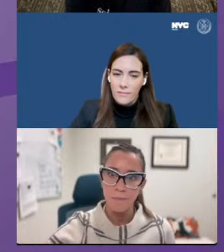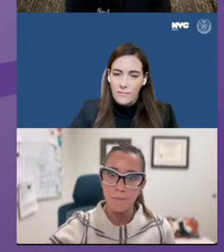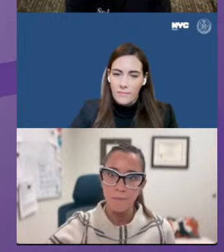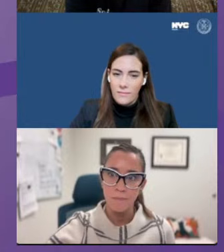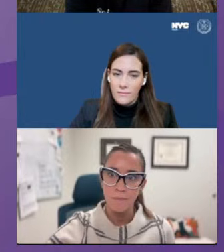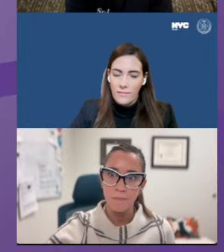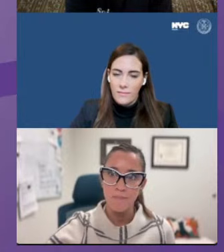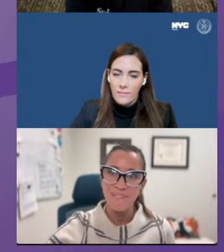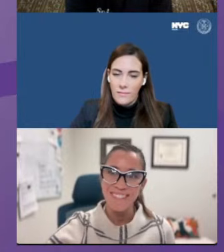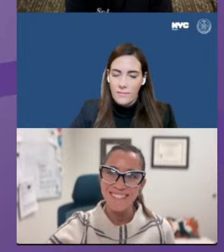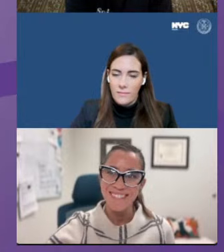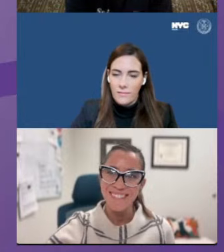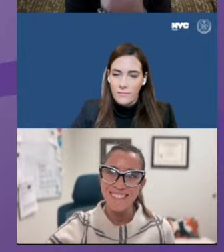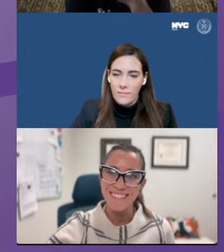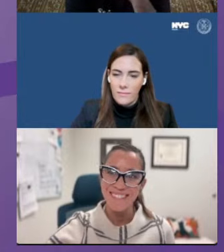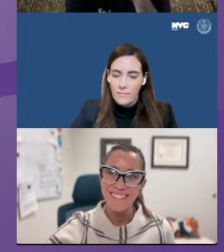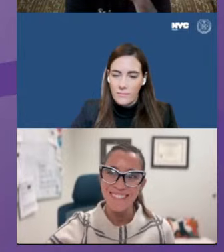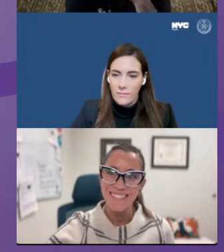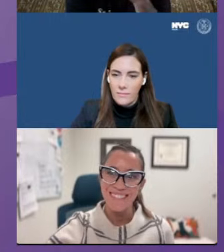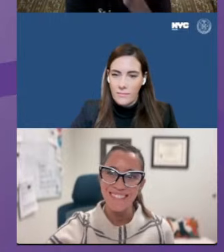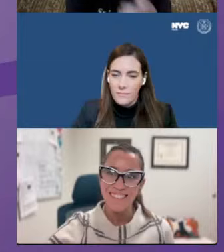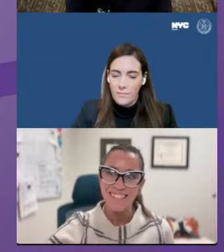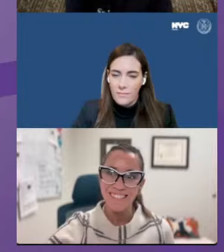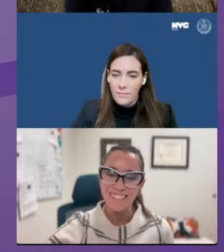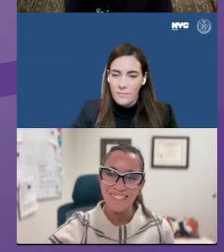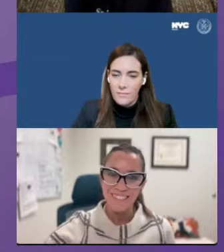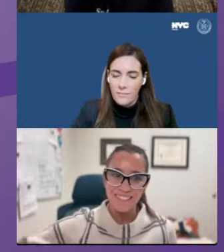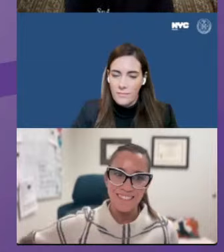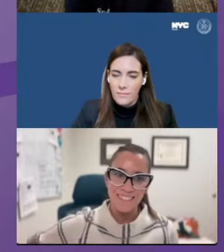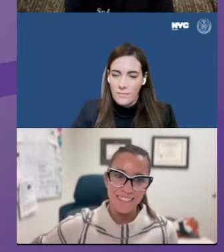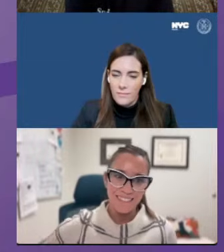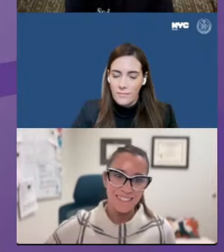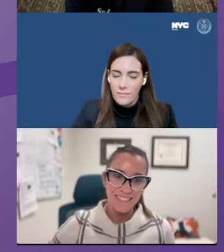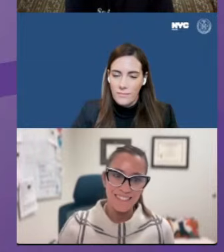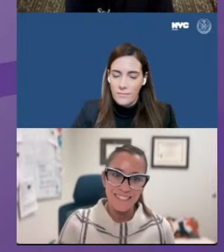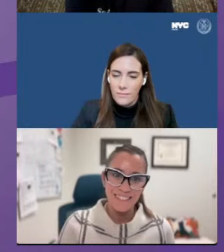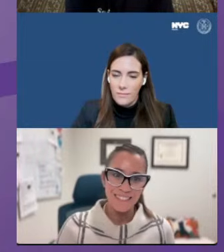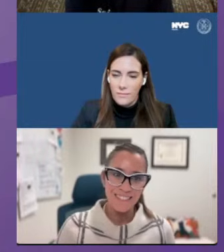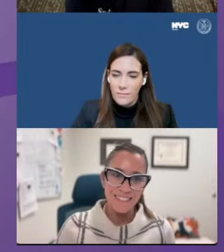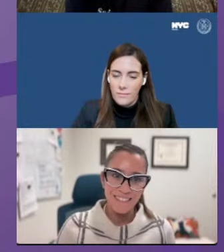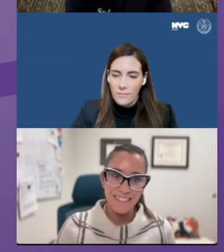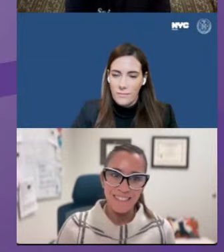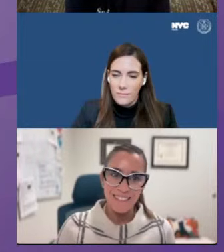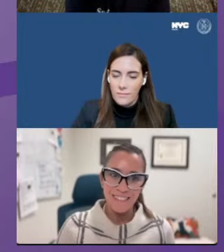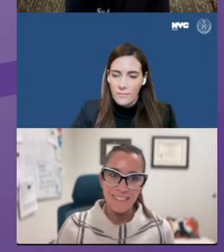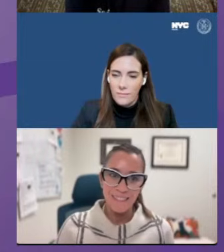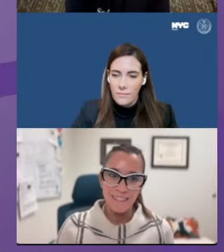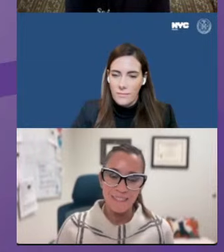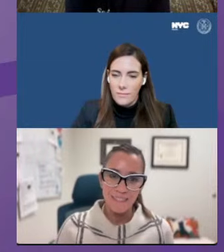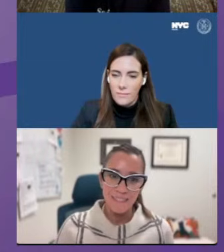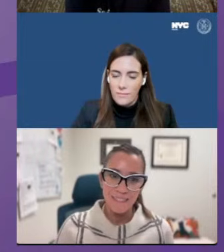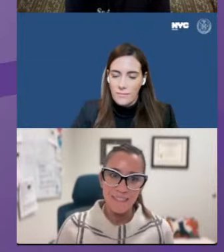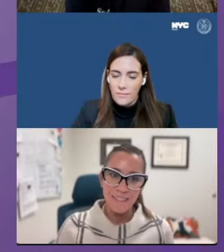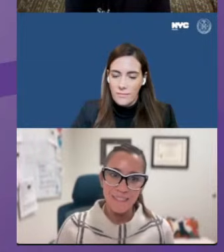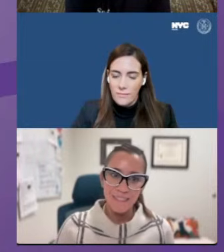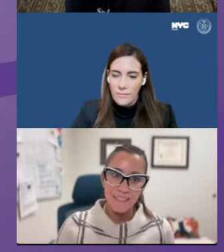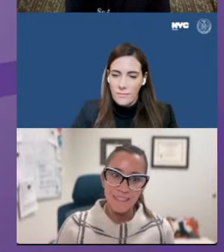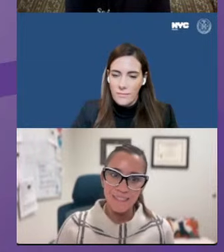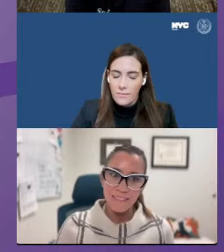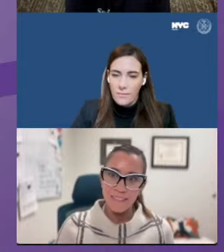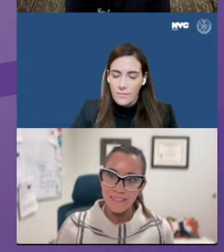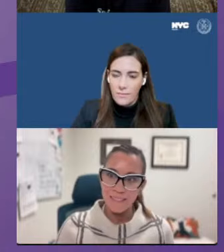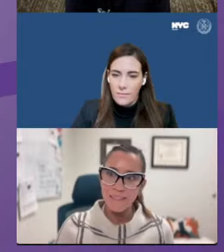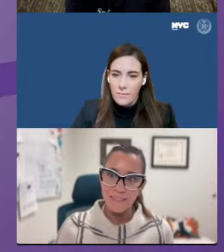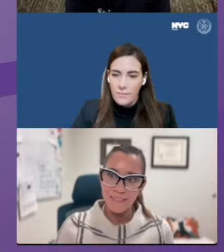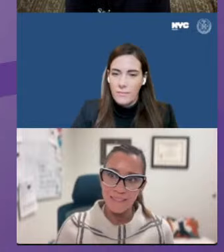disease. Yeah. And, you said that about HIV is a persistent virus, but, COVID, we didn't think of that way.